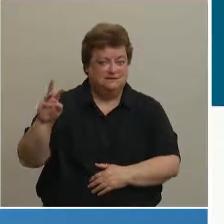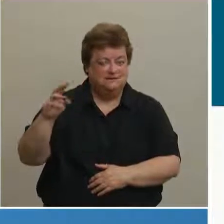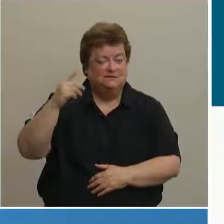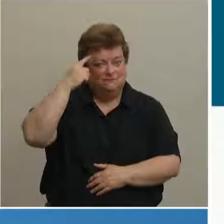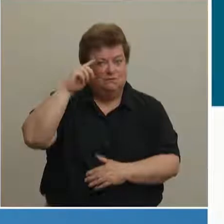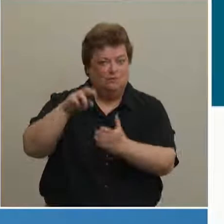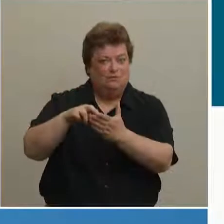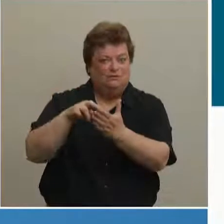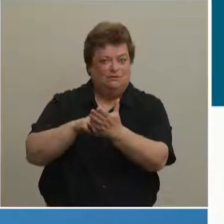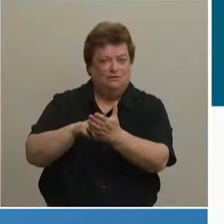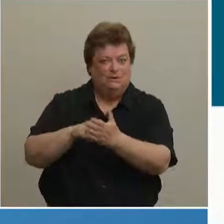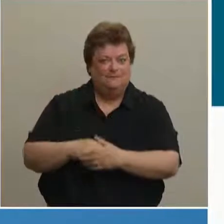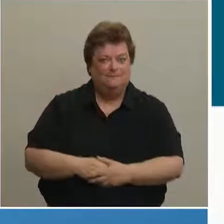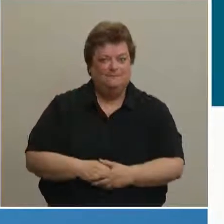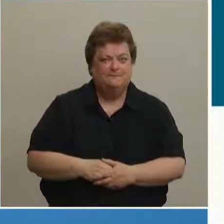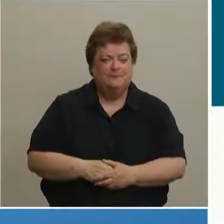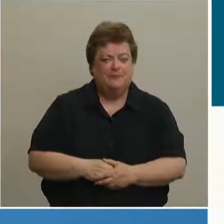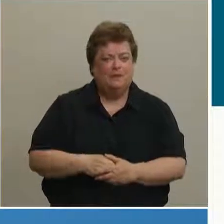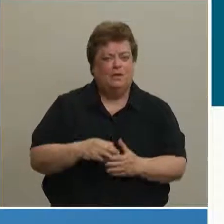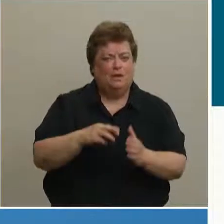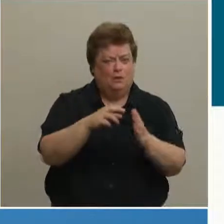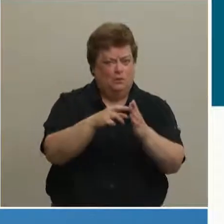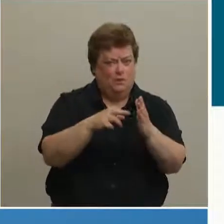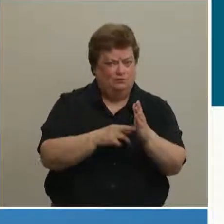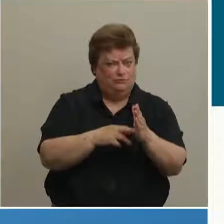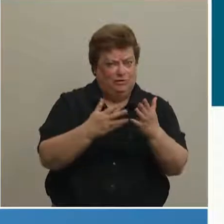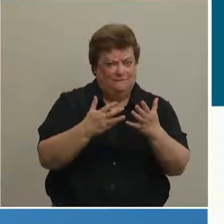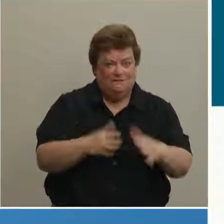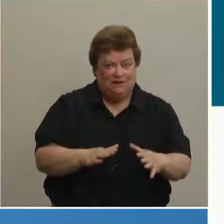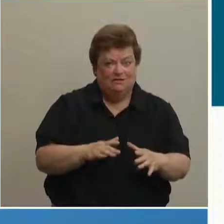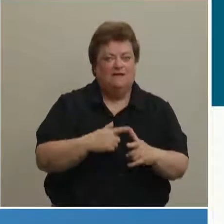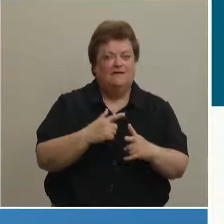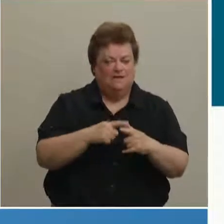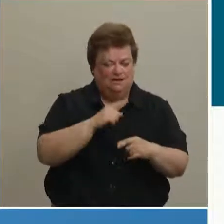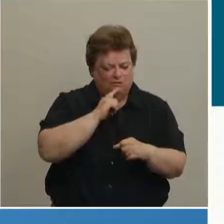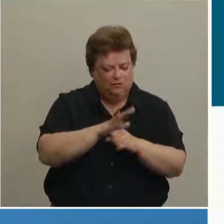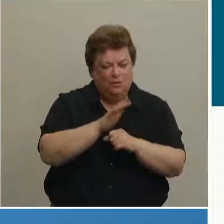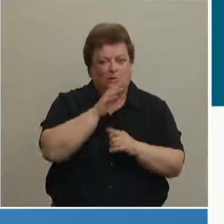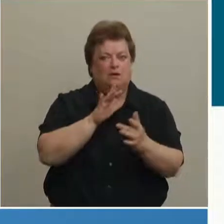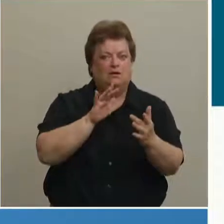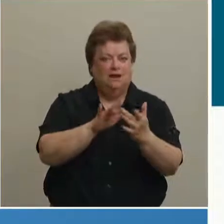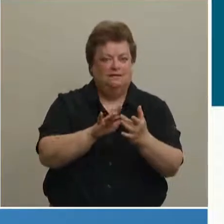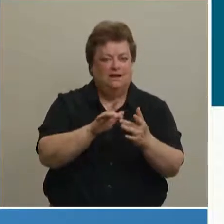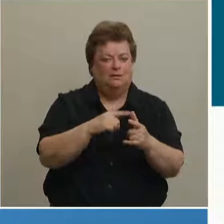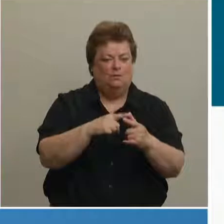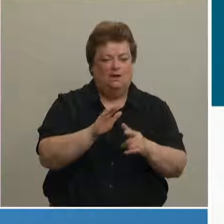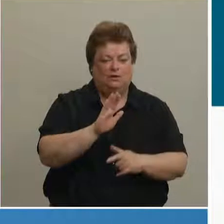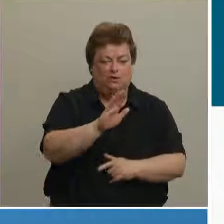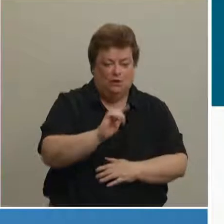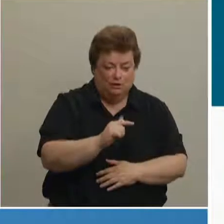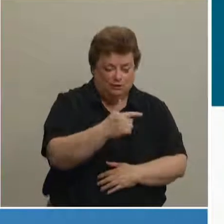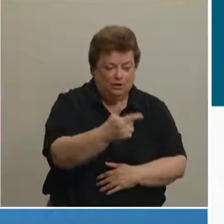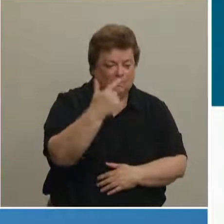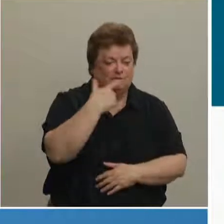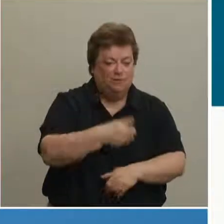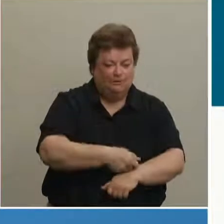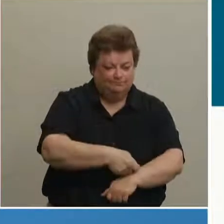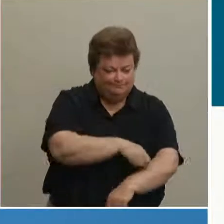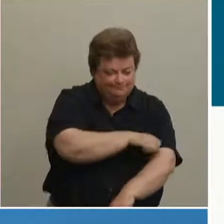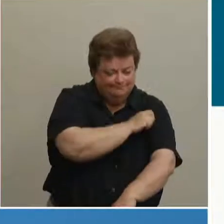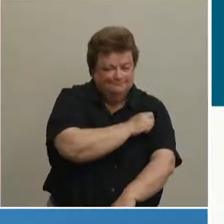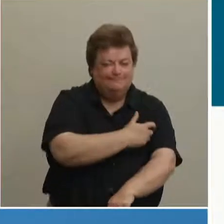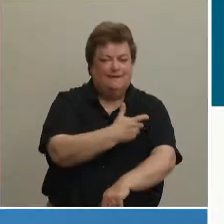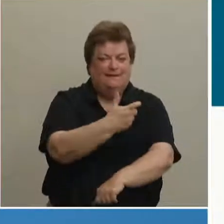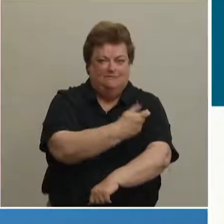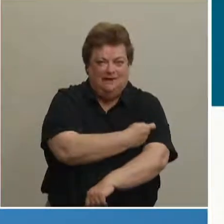402-441-8006 to register. Getting registered ensures that you will be contacted when it is your turn to roll up your sleeve, get vaccinated,